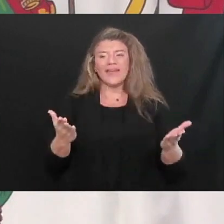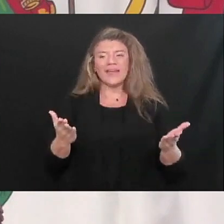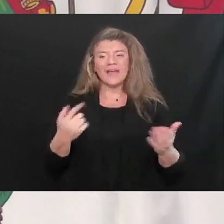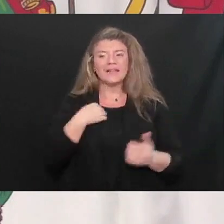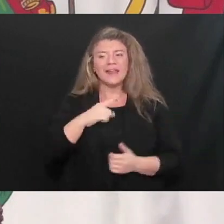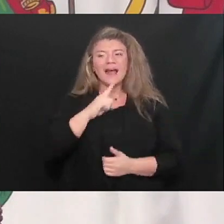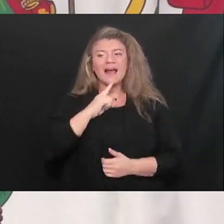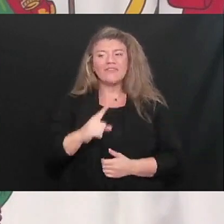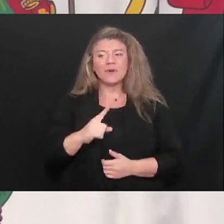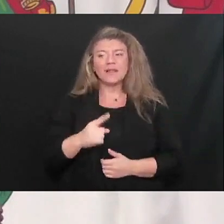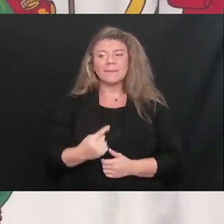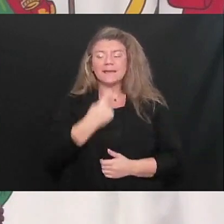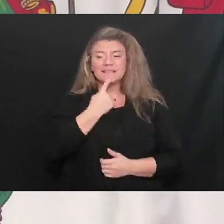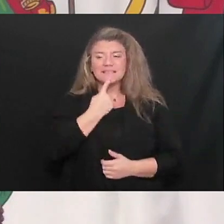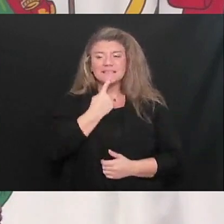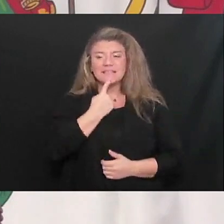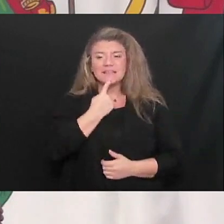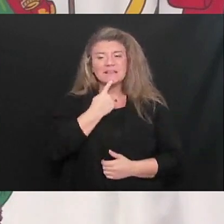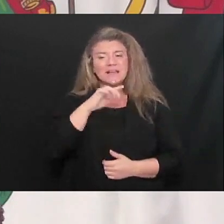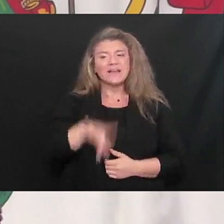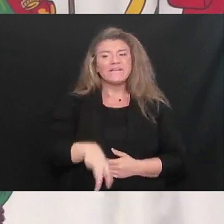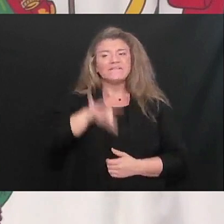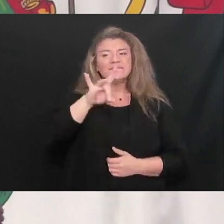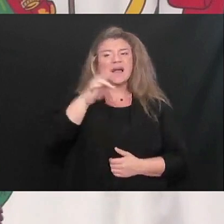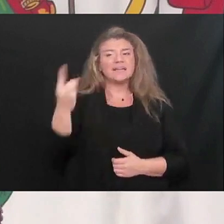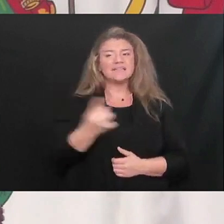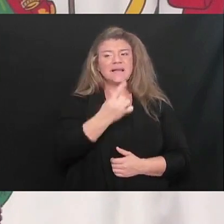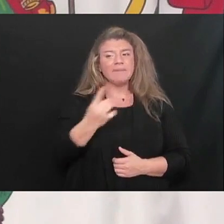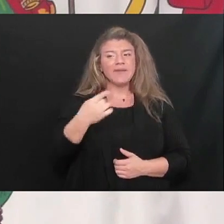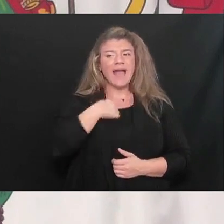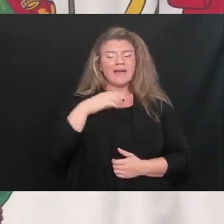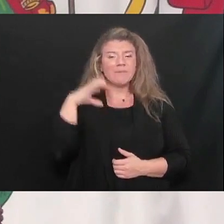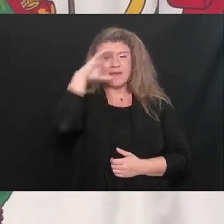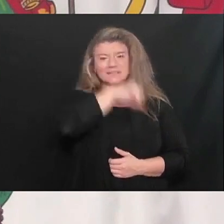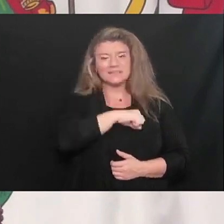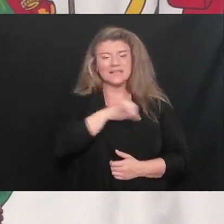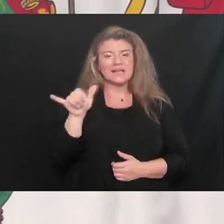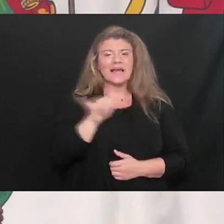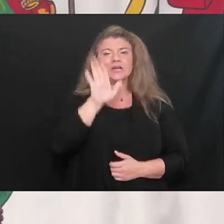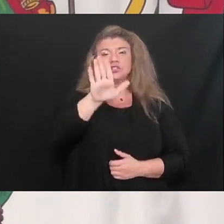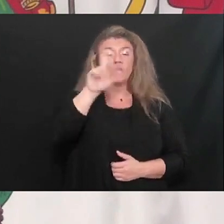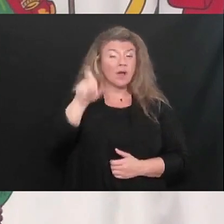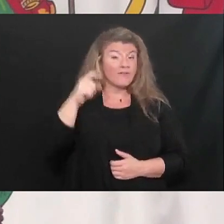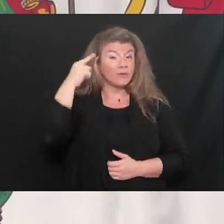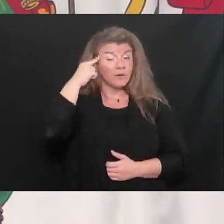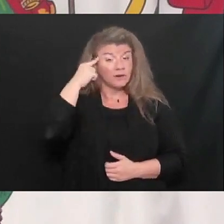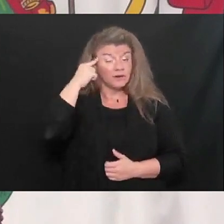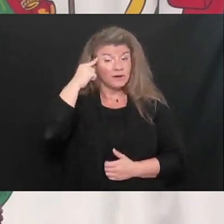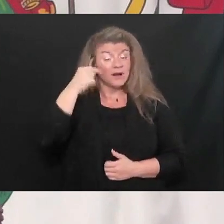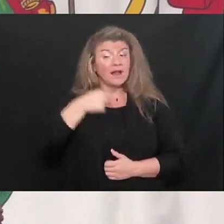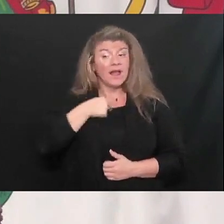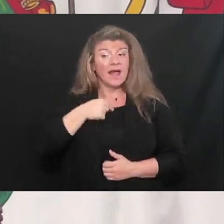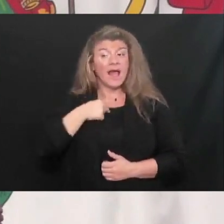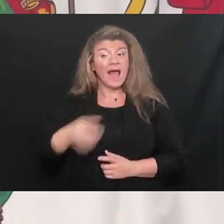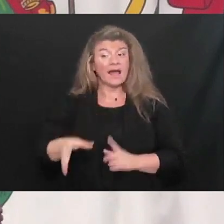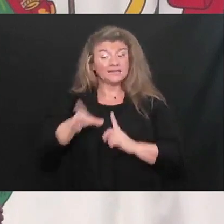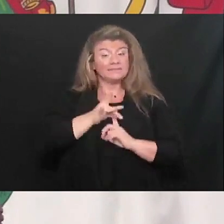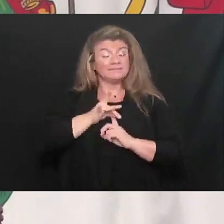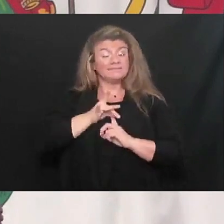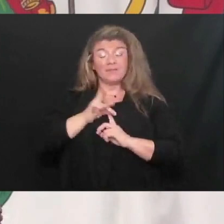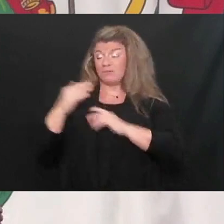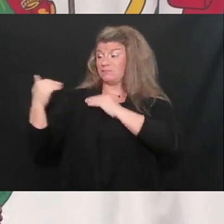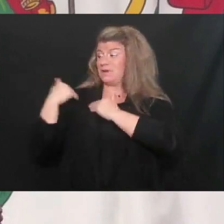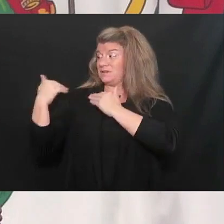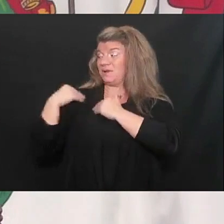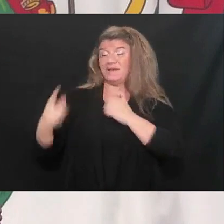missed. Find something that I've missed as your governor. I take this responsibility first and foremost in